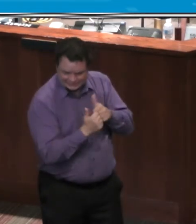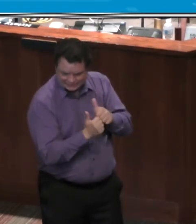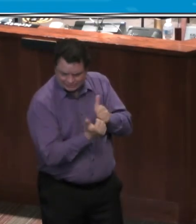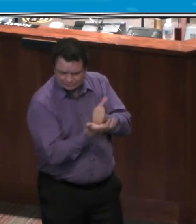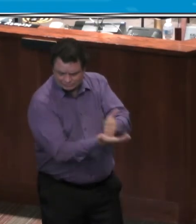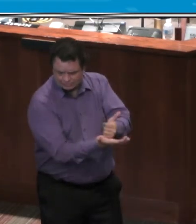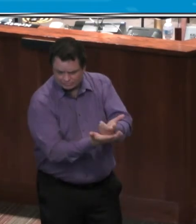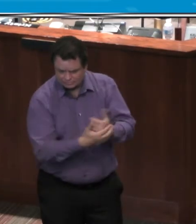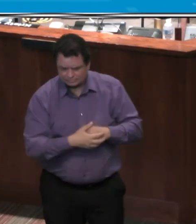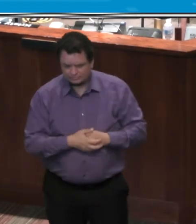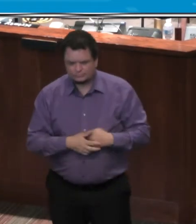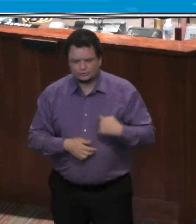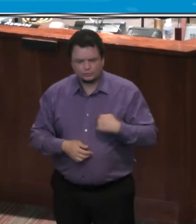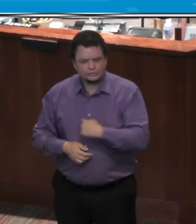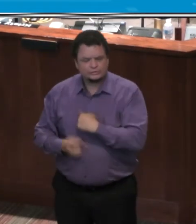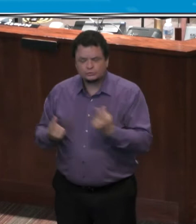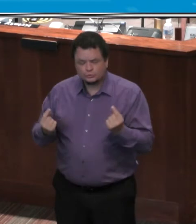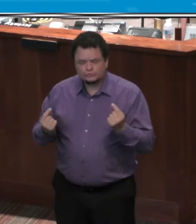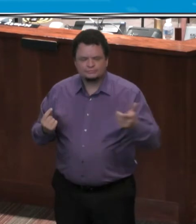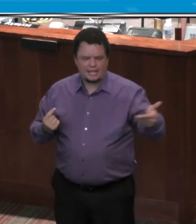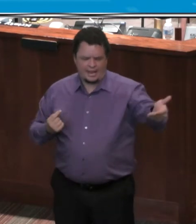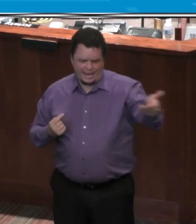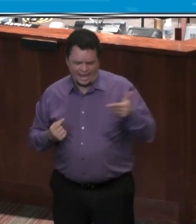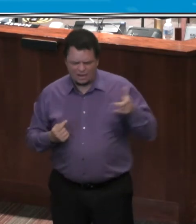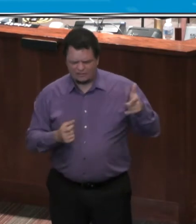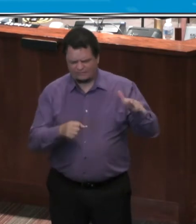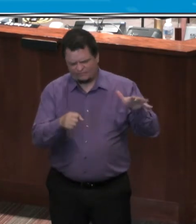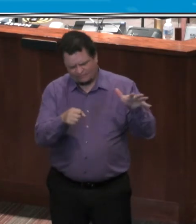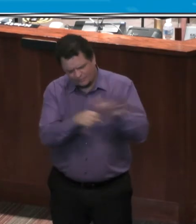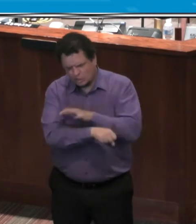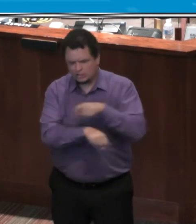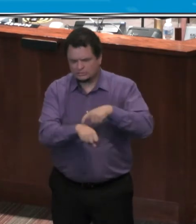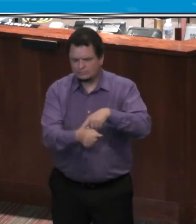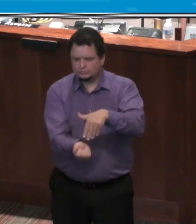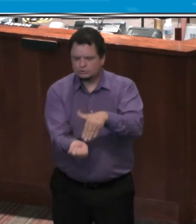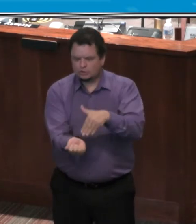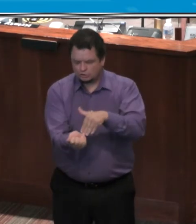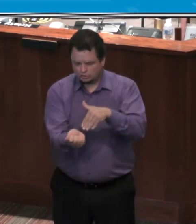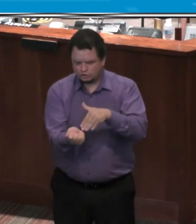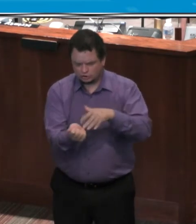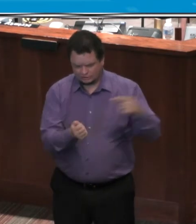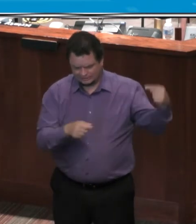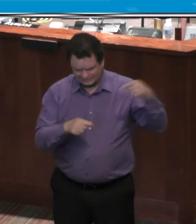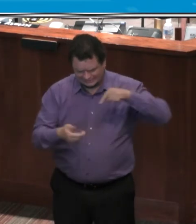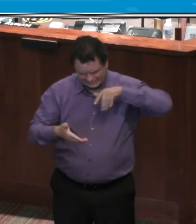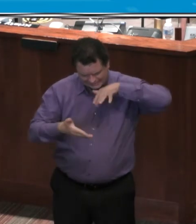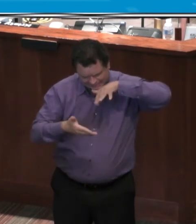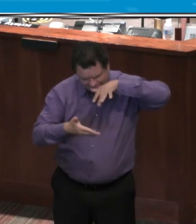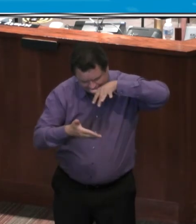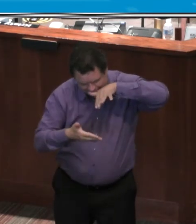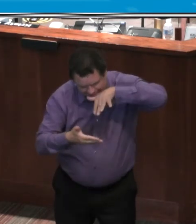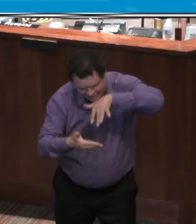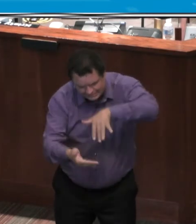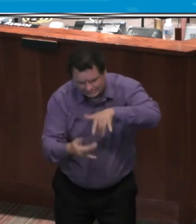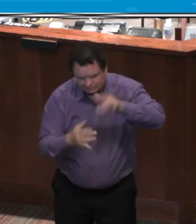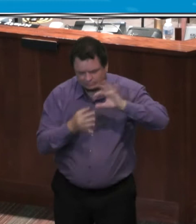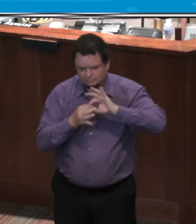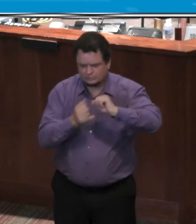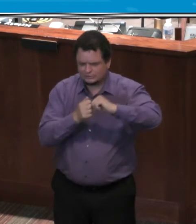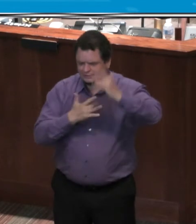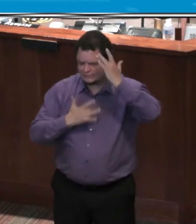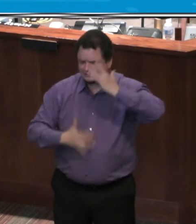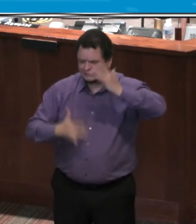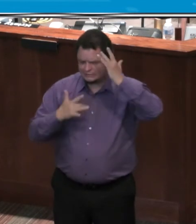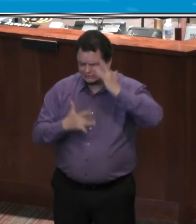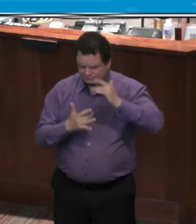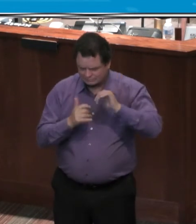with the schools specifically, so they are solely dedicated to that school response. And we were also able to